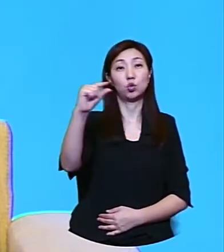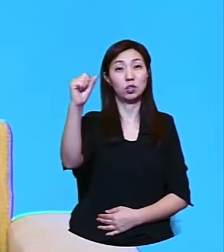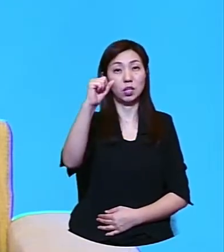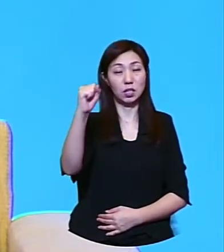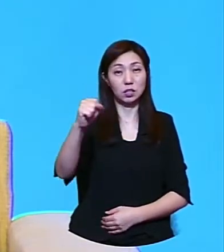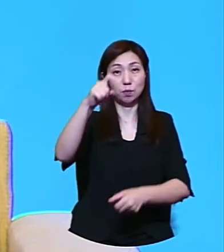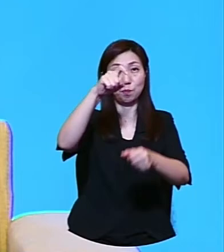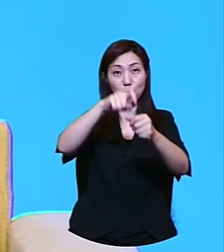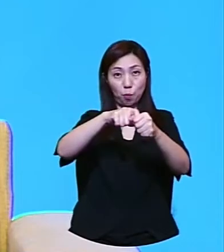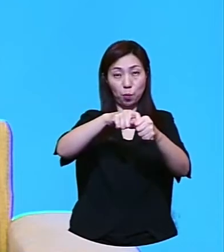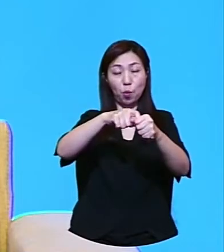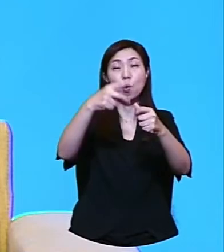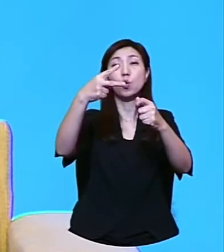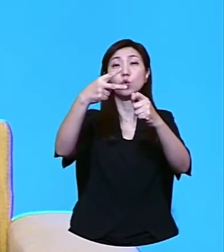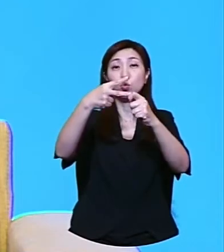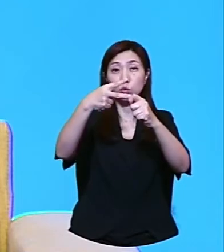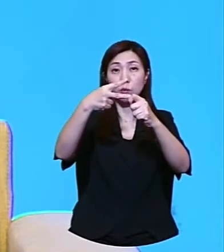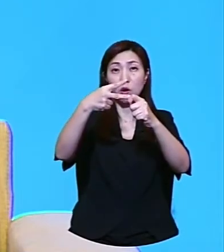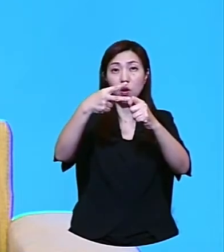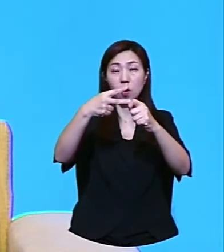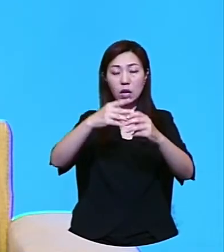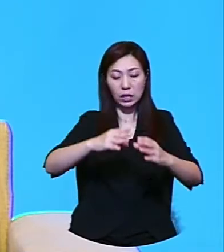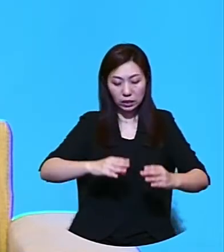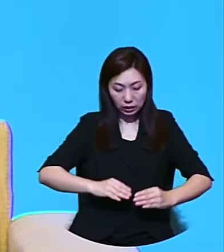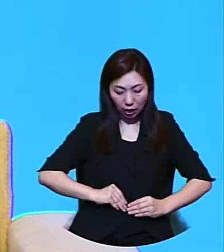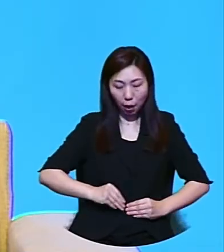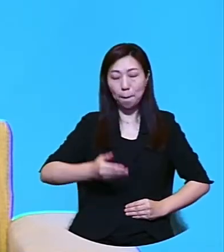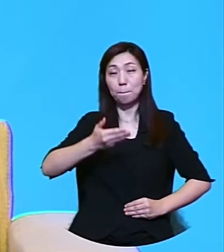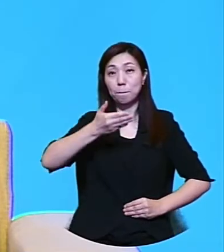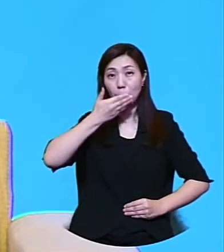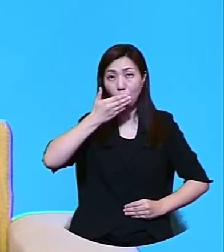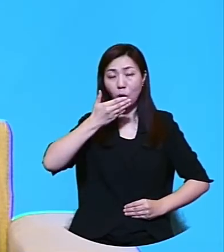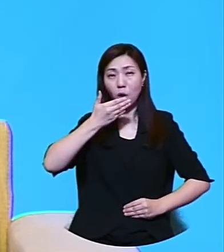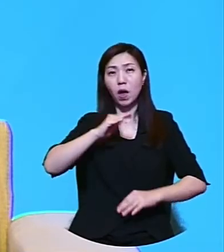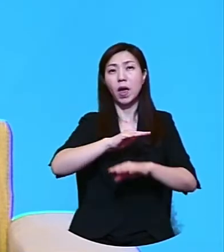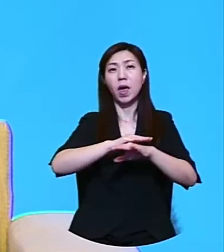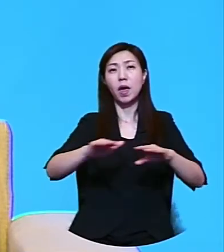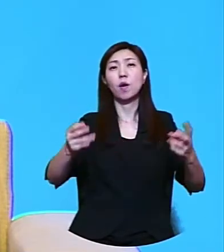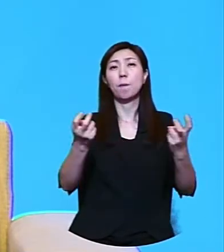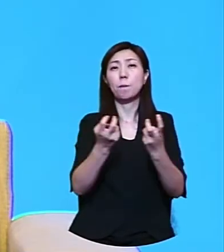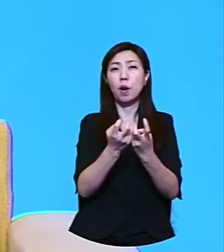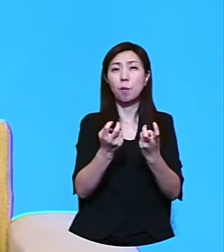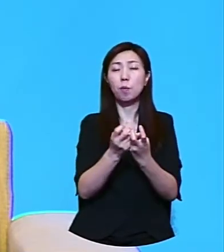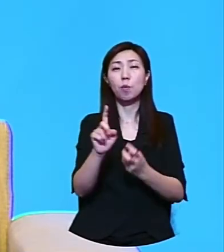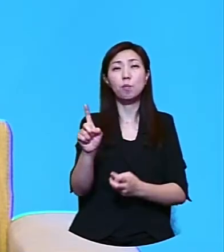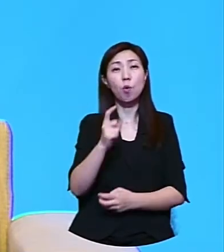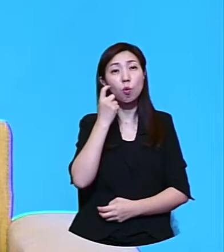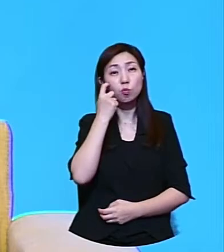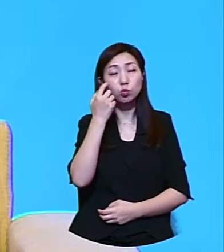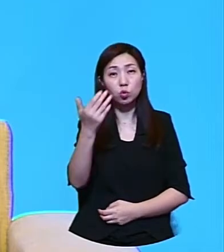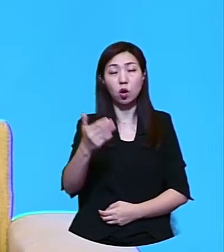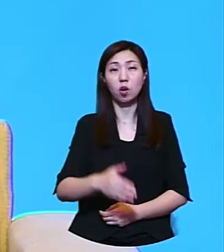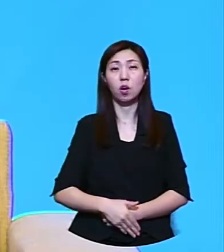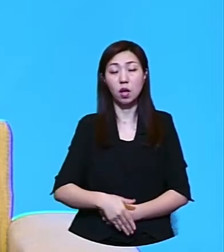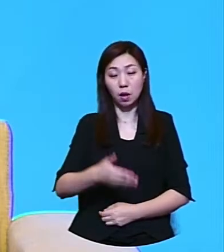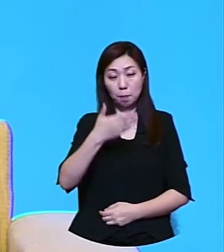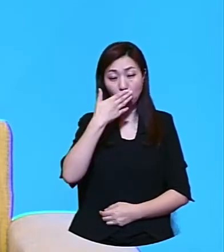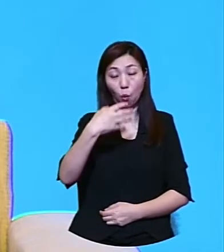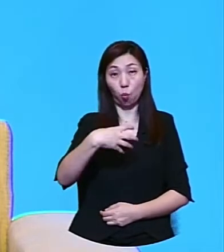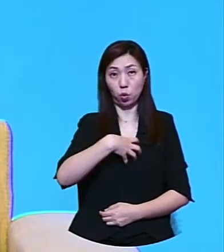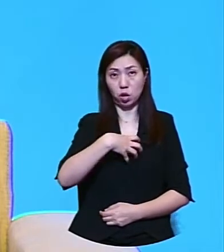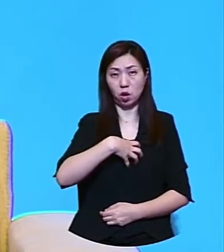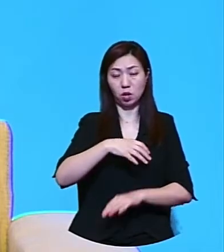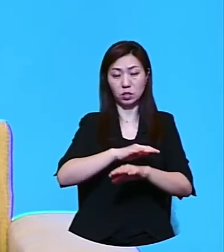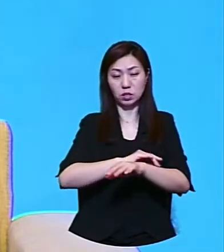food hunger, how to deal with this food crisis due to climate the crisis or